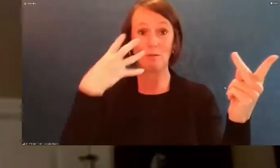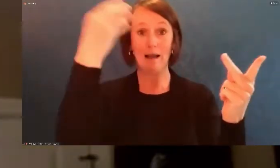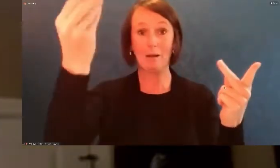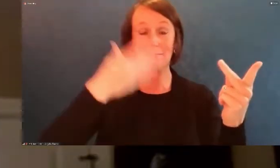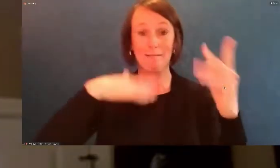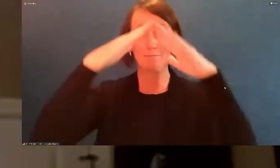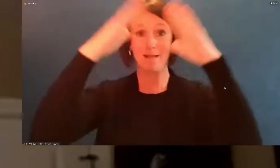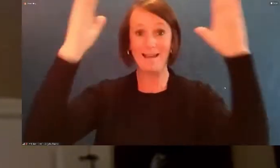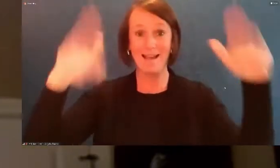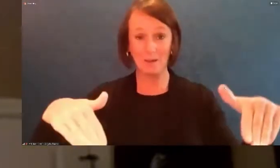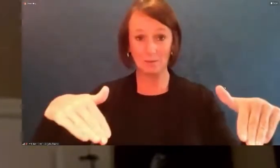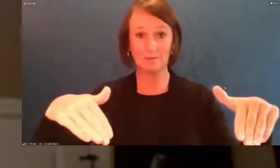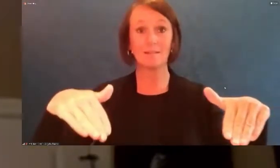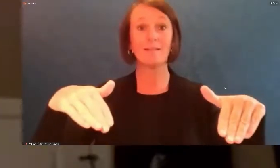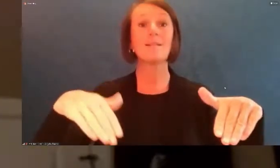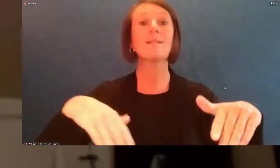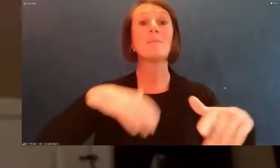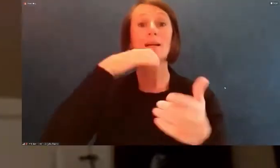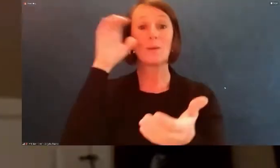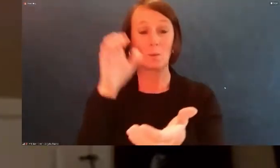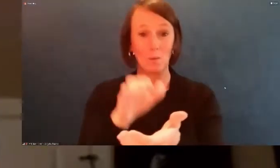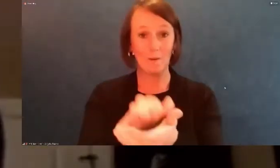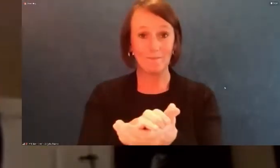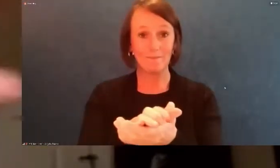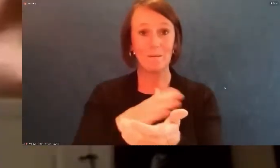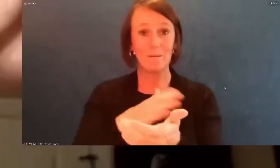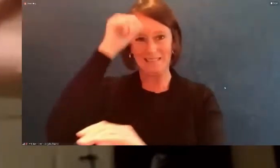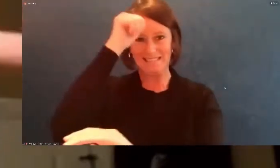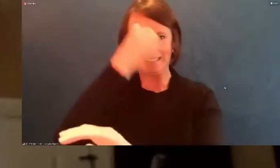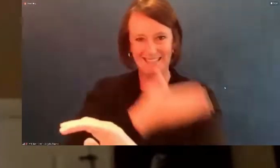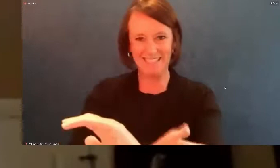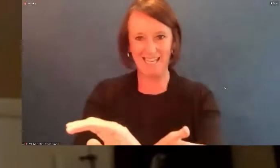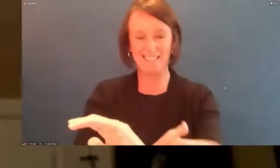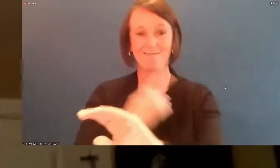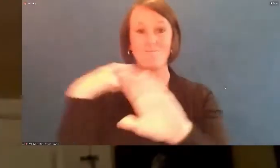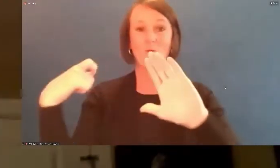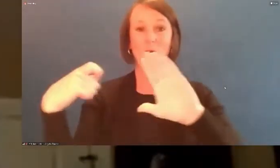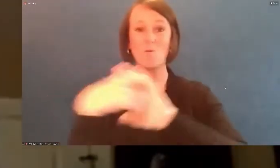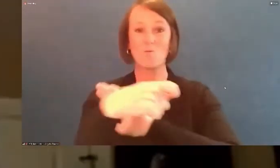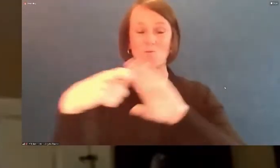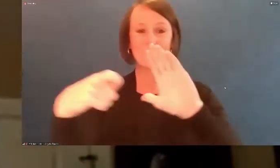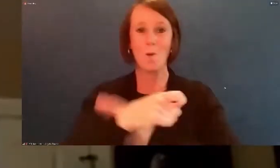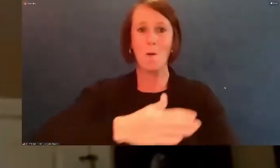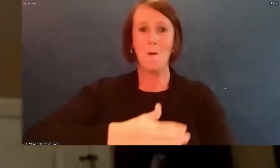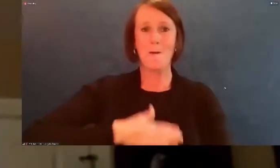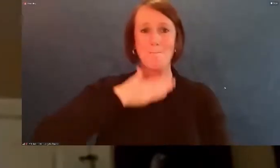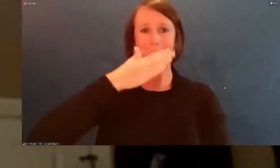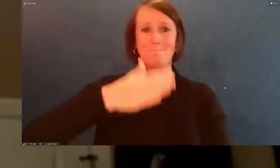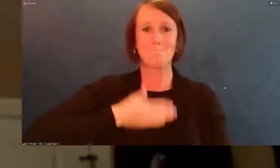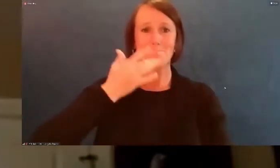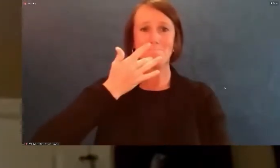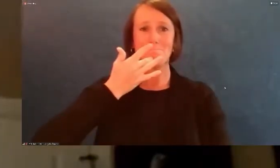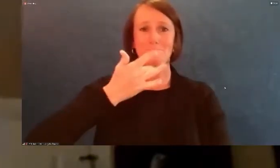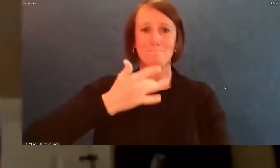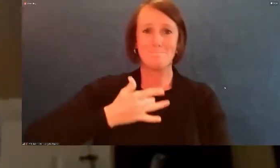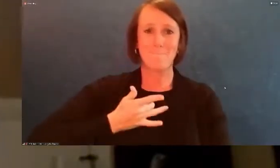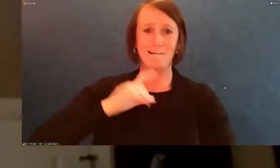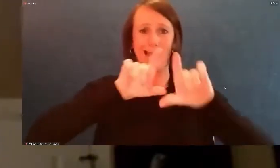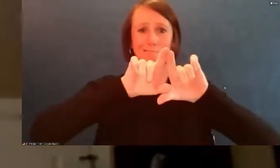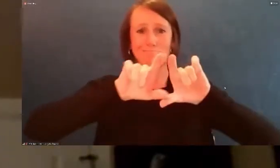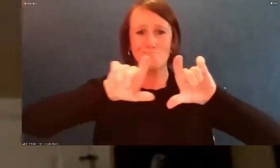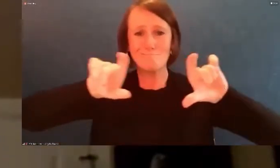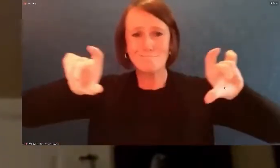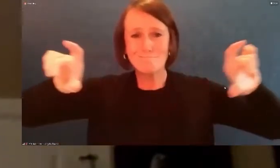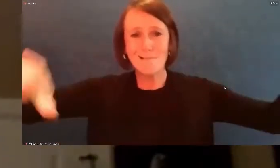wife Kiwi and our little boy Edzazi wrote happy birthday in big letters all the way across our yard.